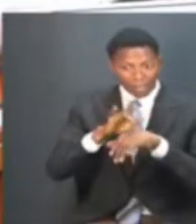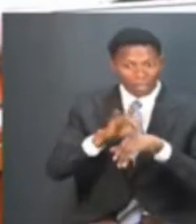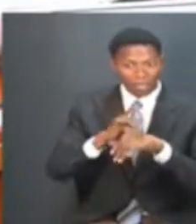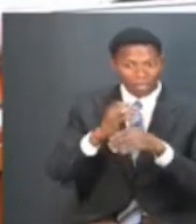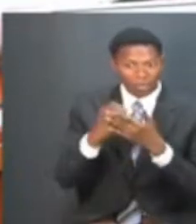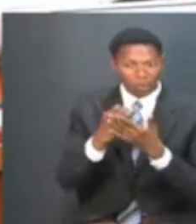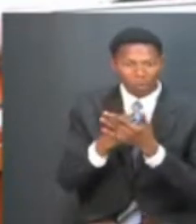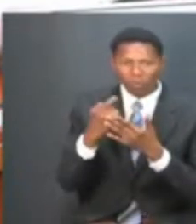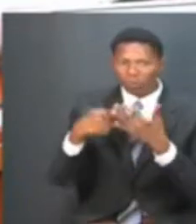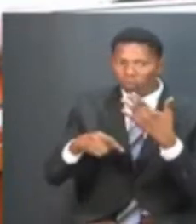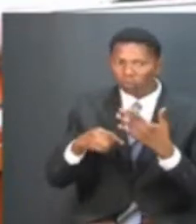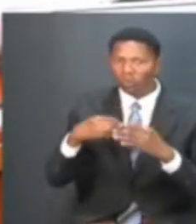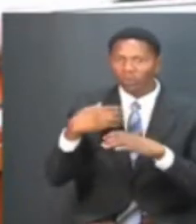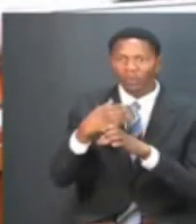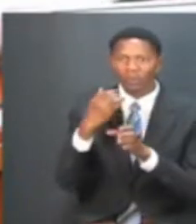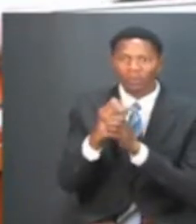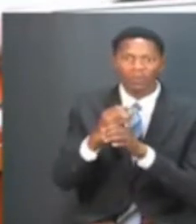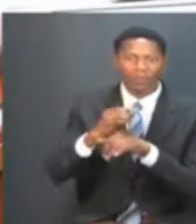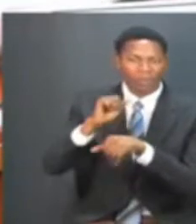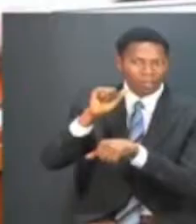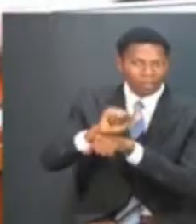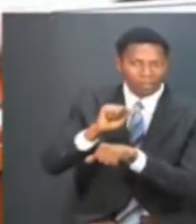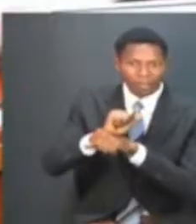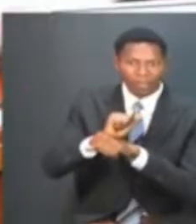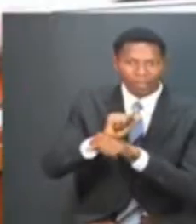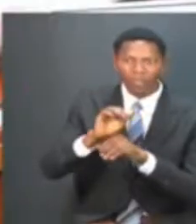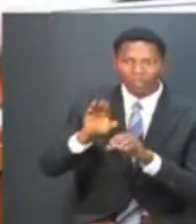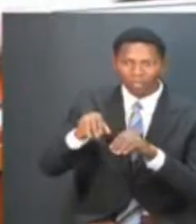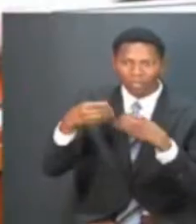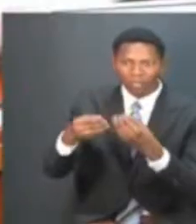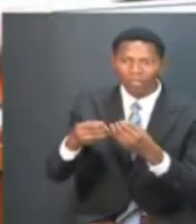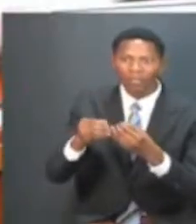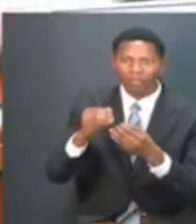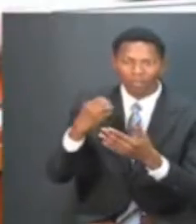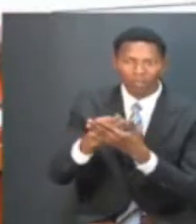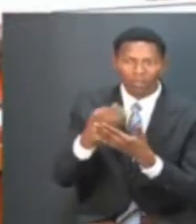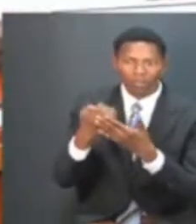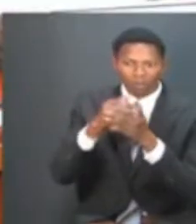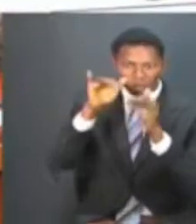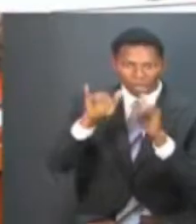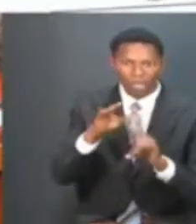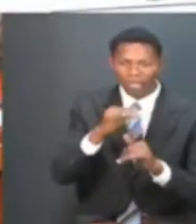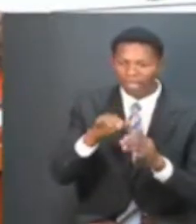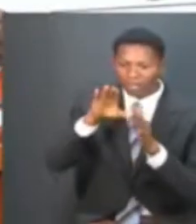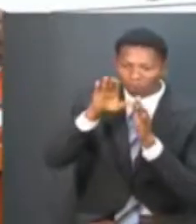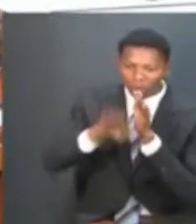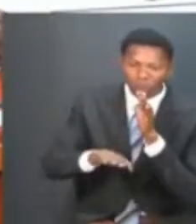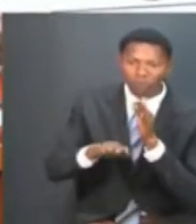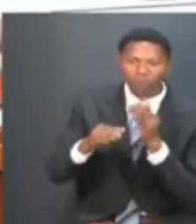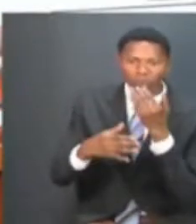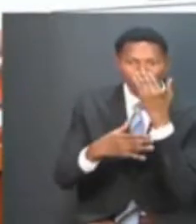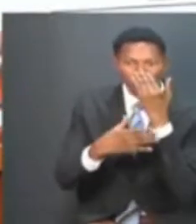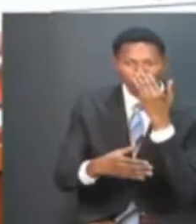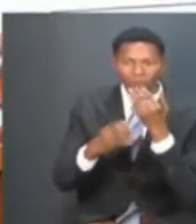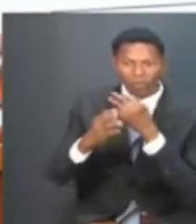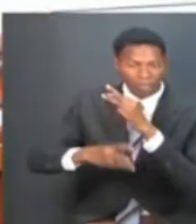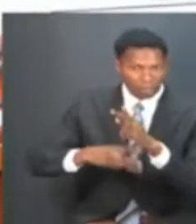jobs, stimulating economic stability, and reducing poverty in the world.